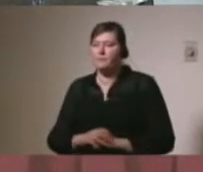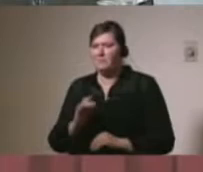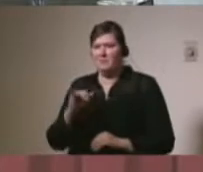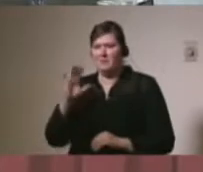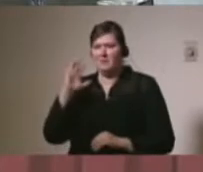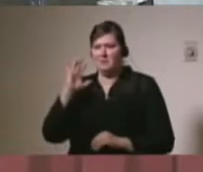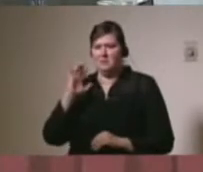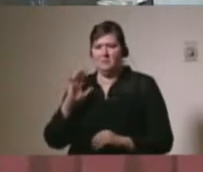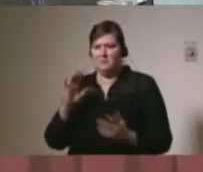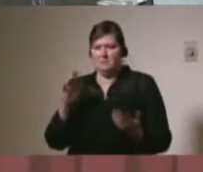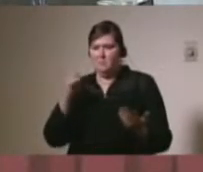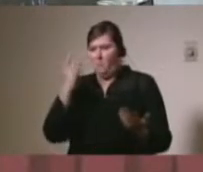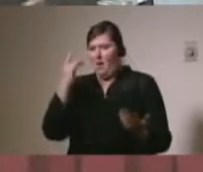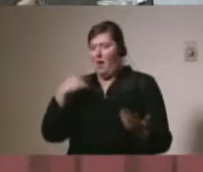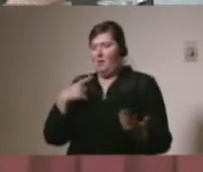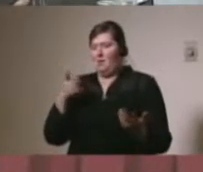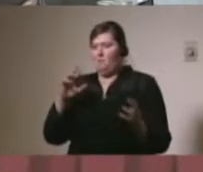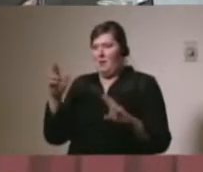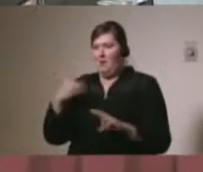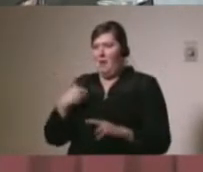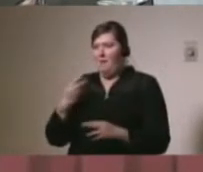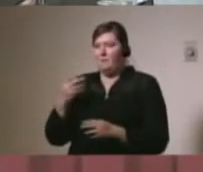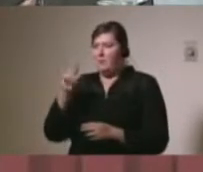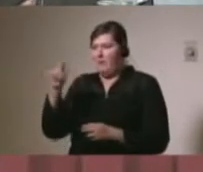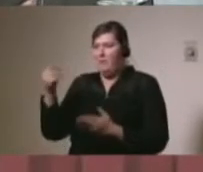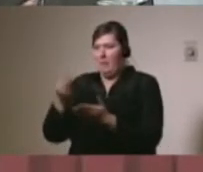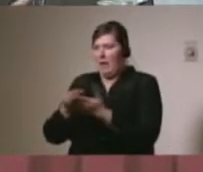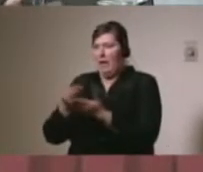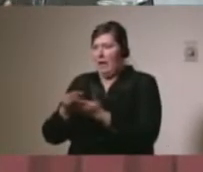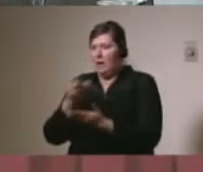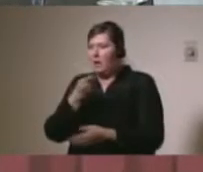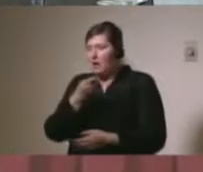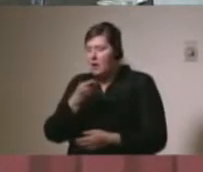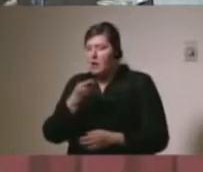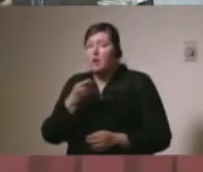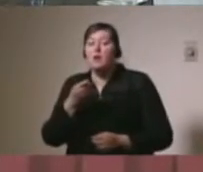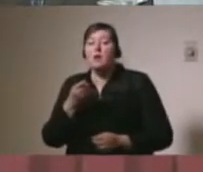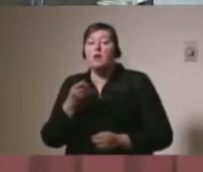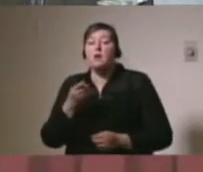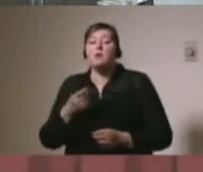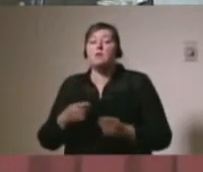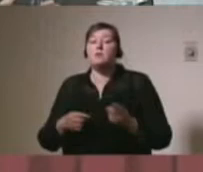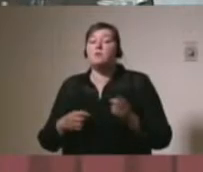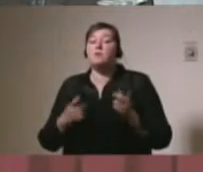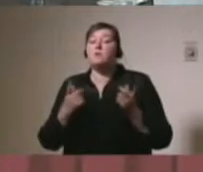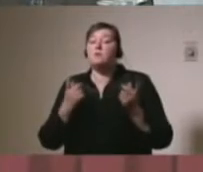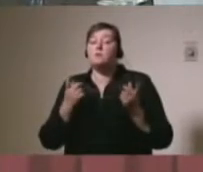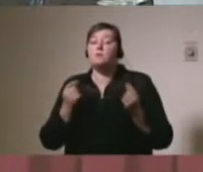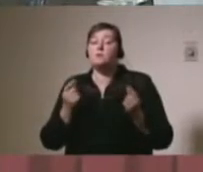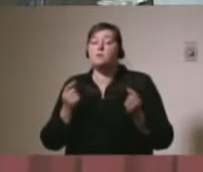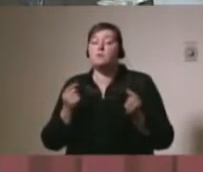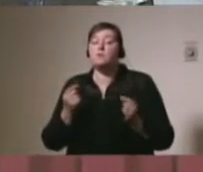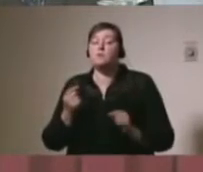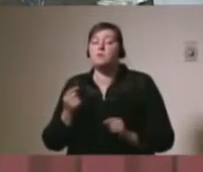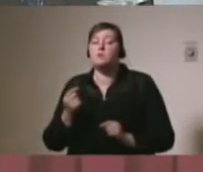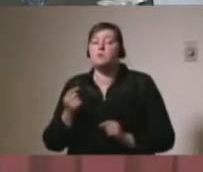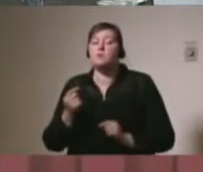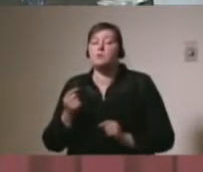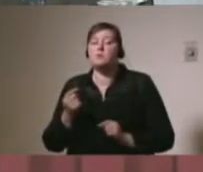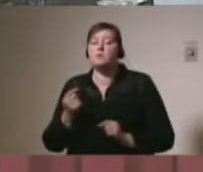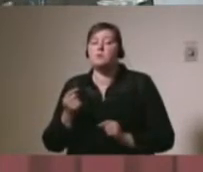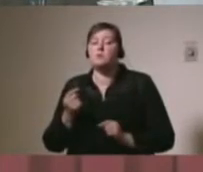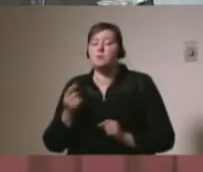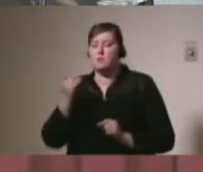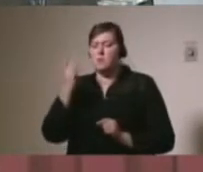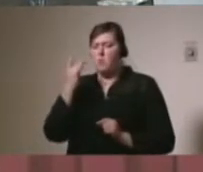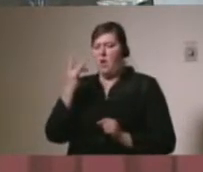Post, we sat down with them and said, this is a concern to our members, and can you answer the question, why are you subsidising the